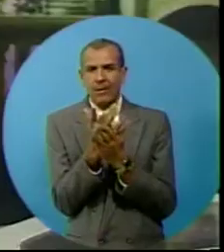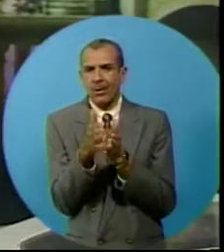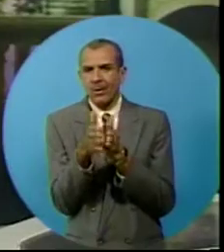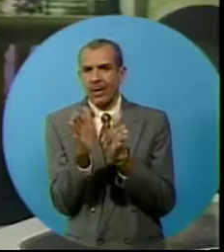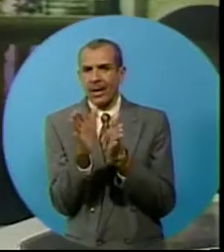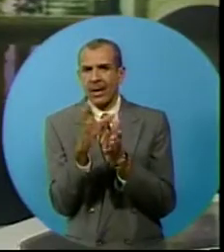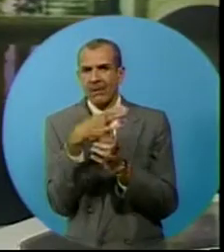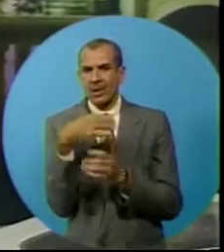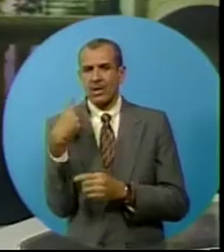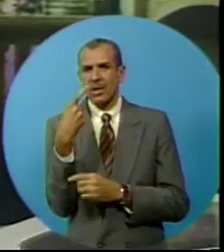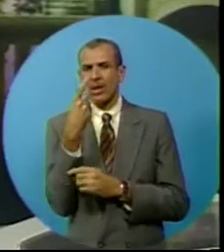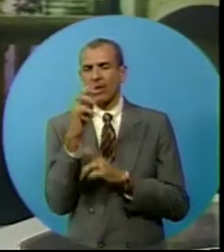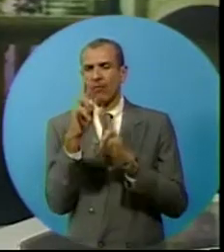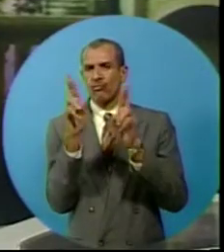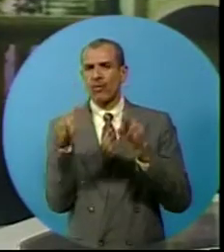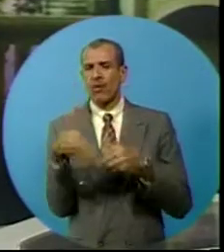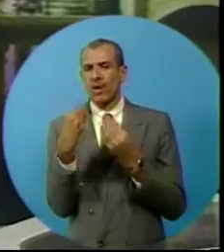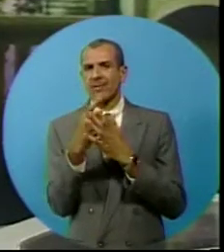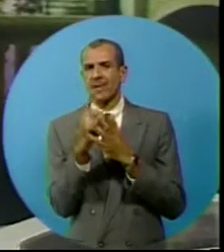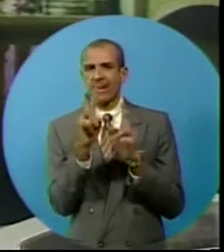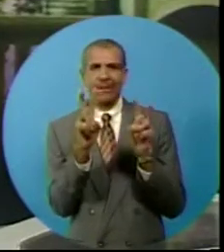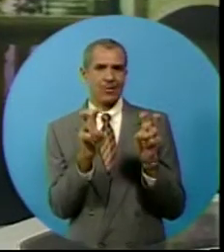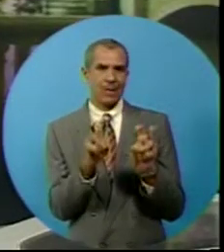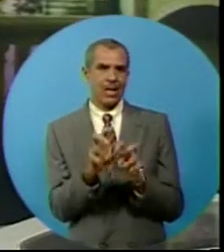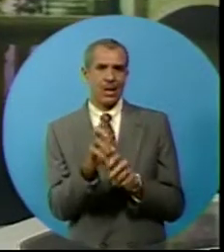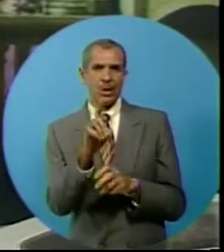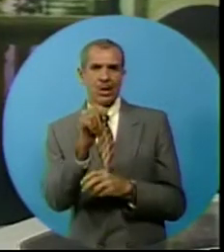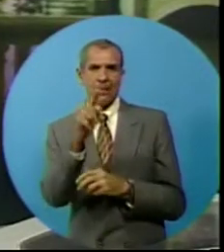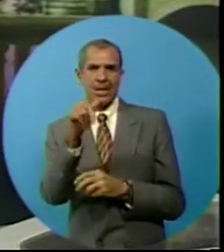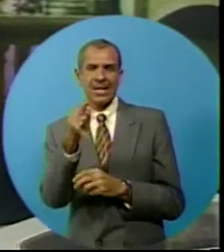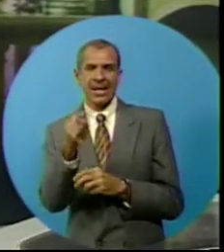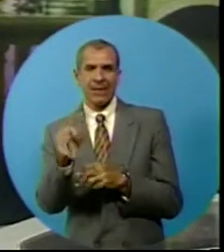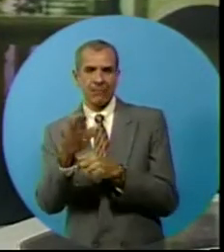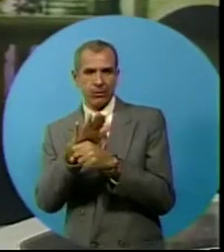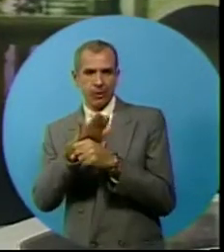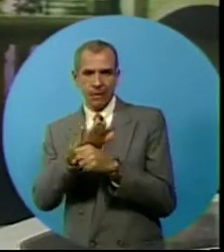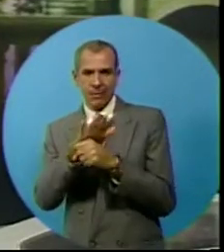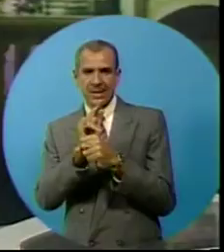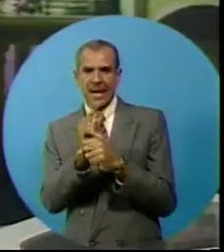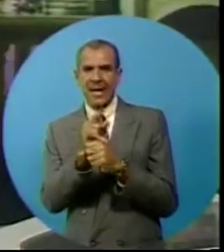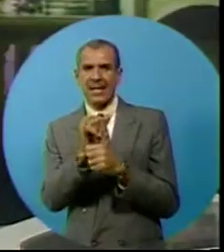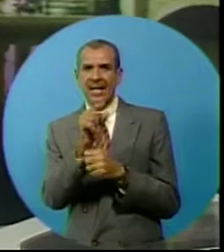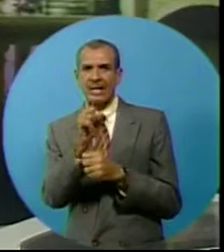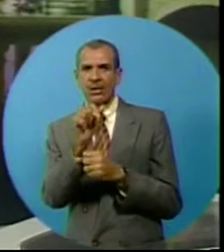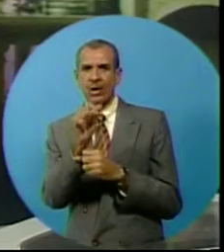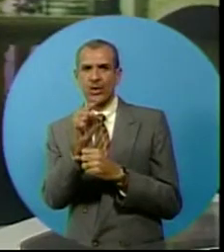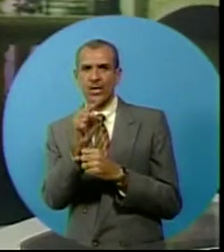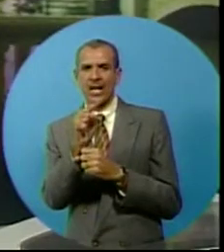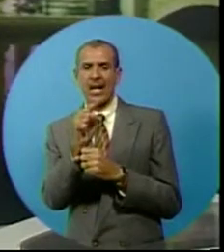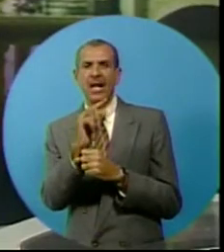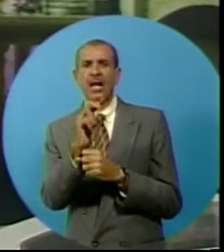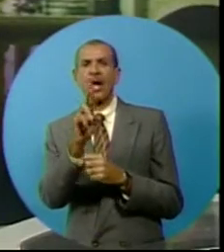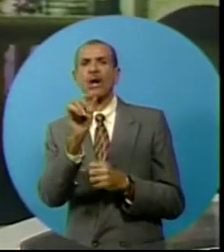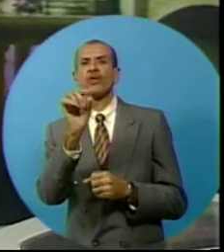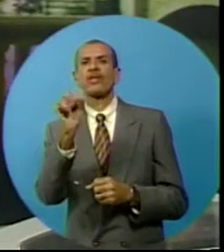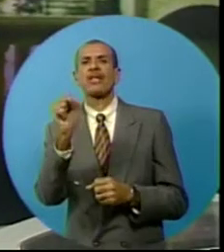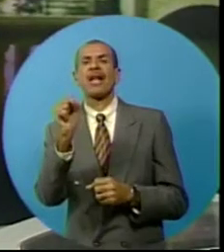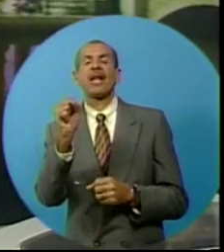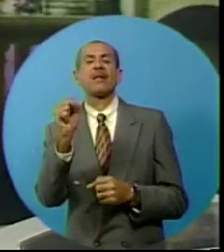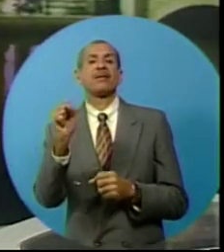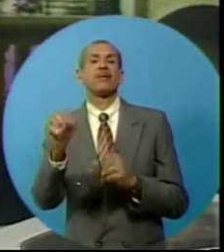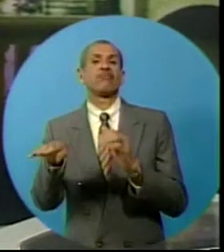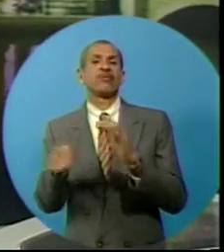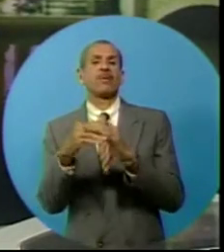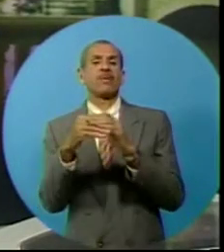Commission report examining allegations of doping, cover-ups, and extortion in Russian athletics. The ban, which takes immediate